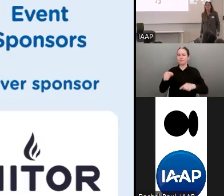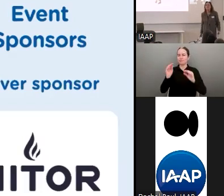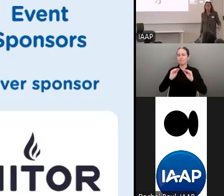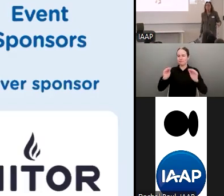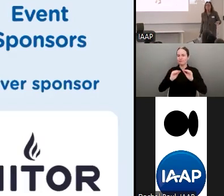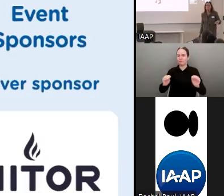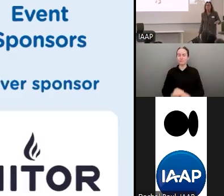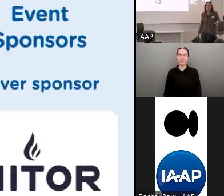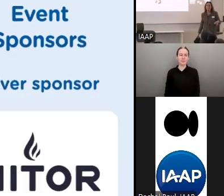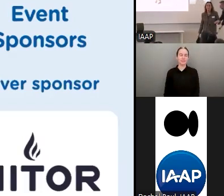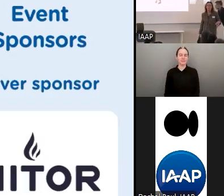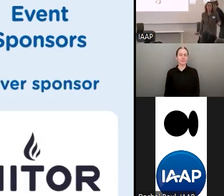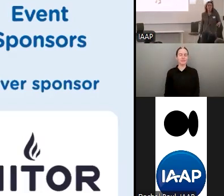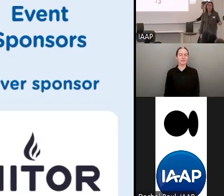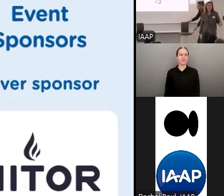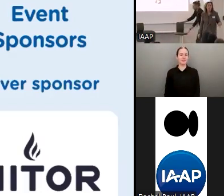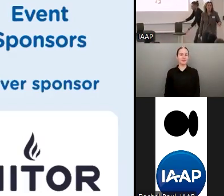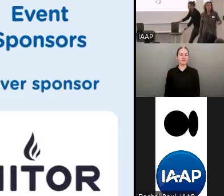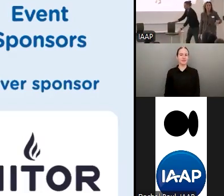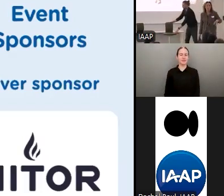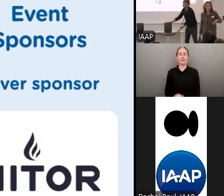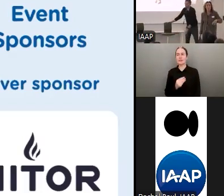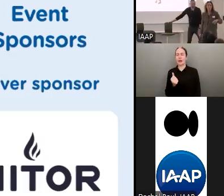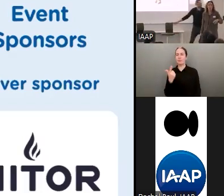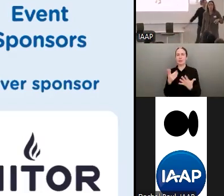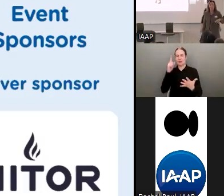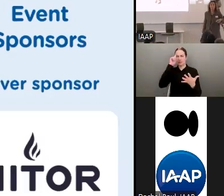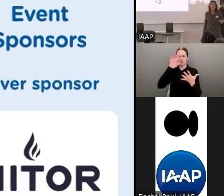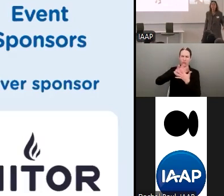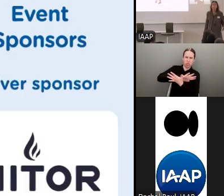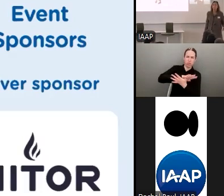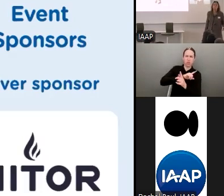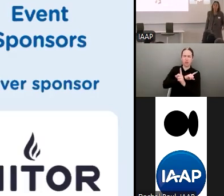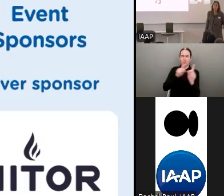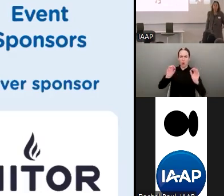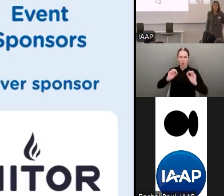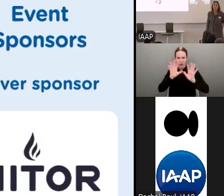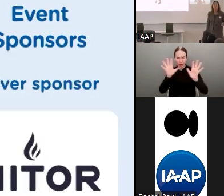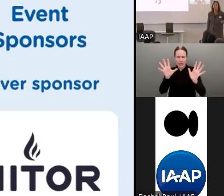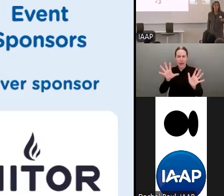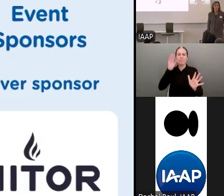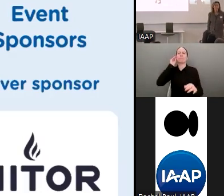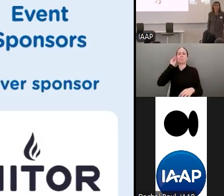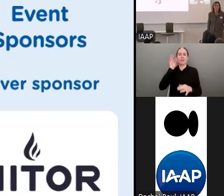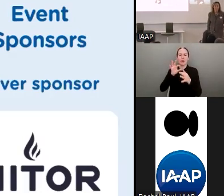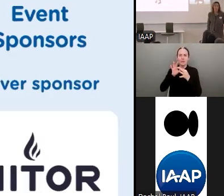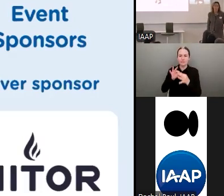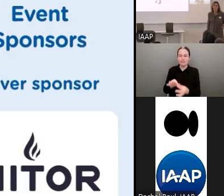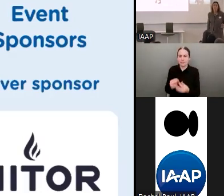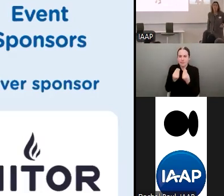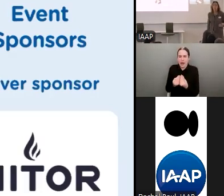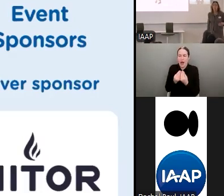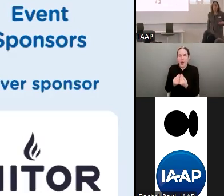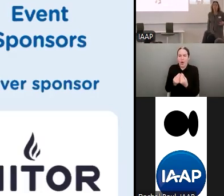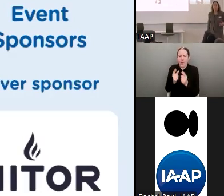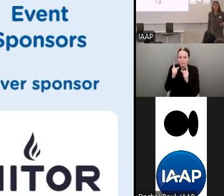there is confusion, misunderstanding, and also relevant questions about how the enforcement is going to happen when we